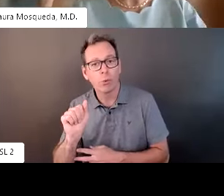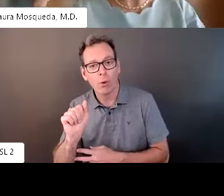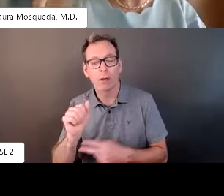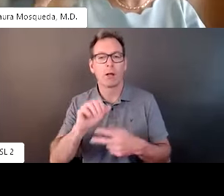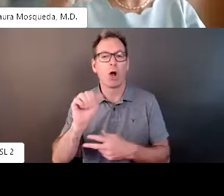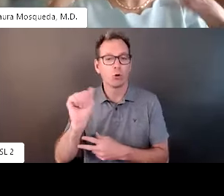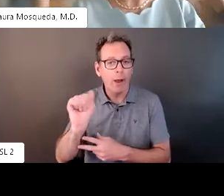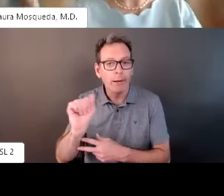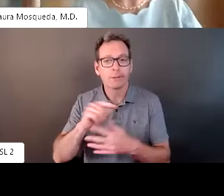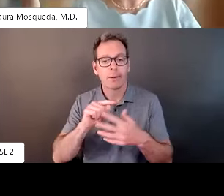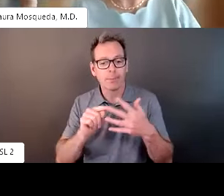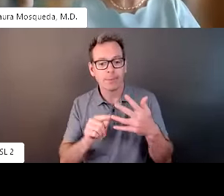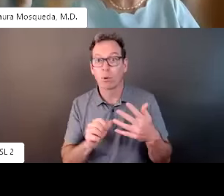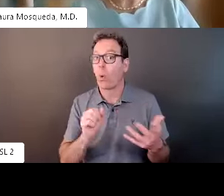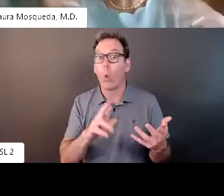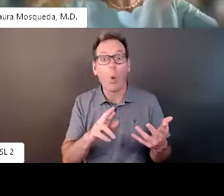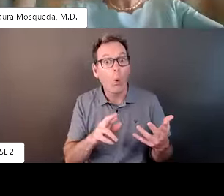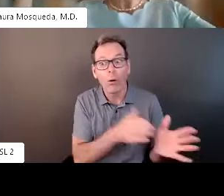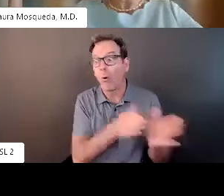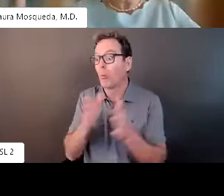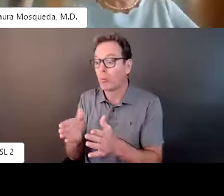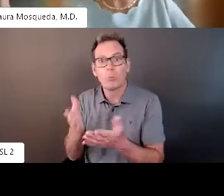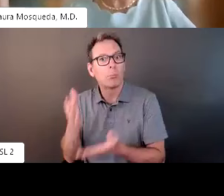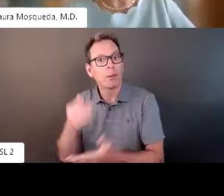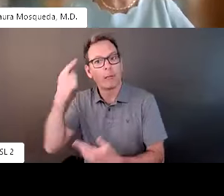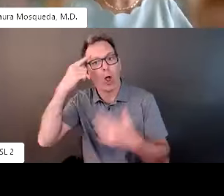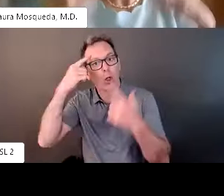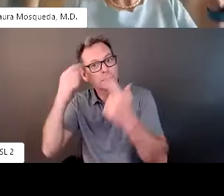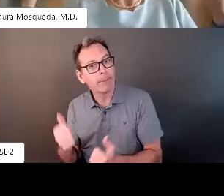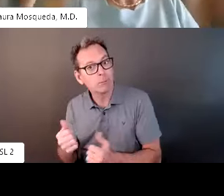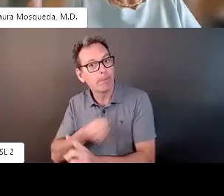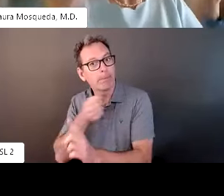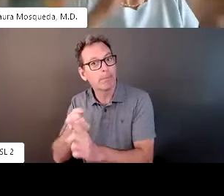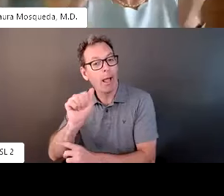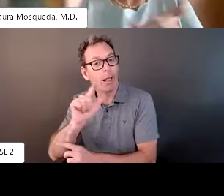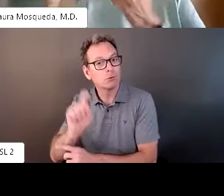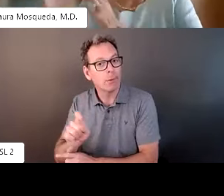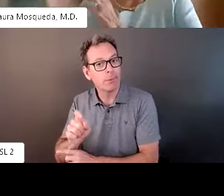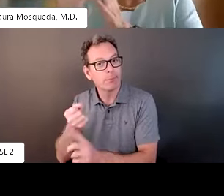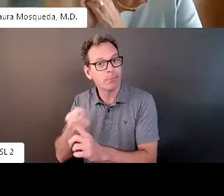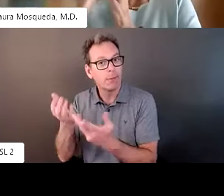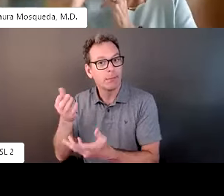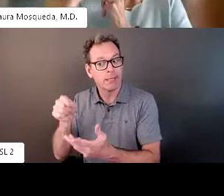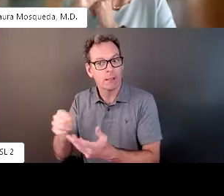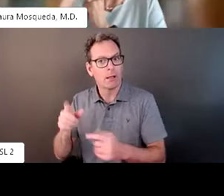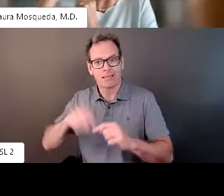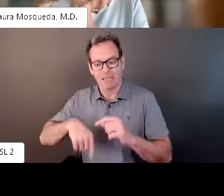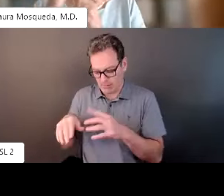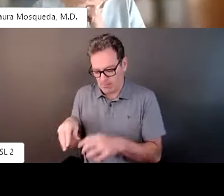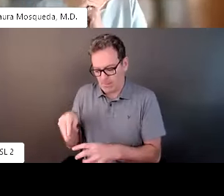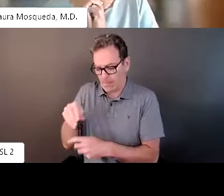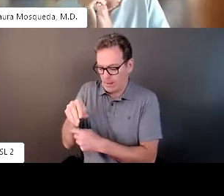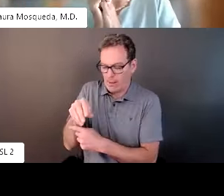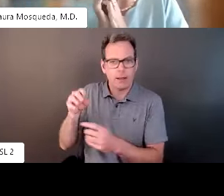have Alzheimer's disease and you can't figure out how to do it, but you can move around just fine. So we always have to dig like one level deeper